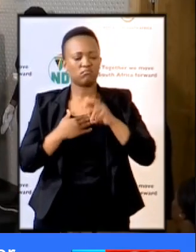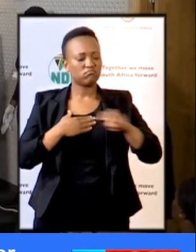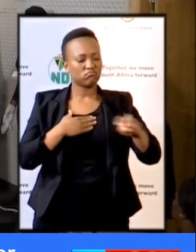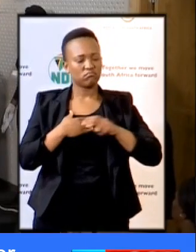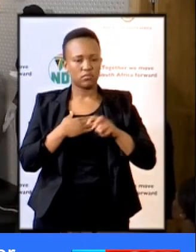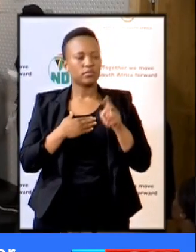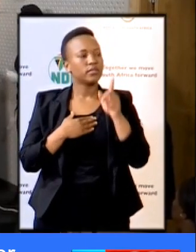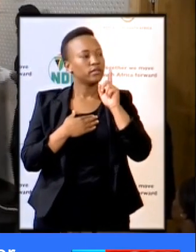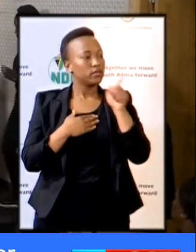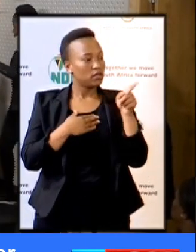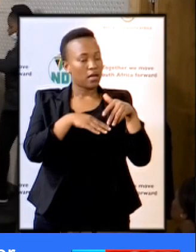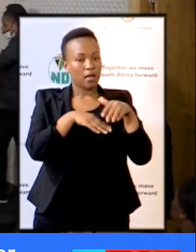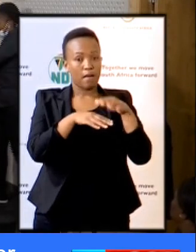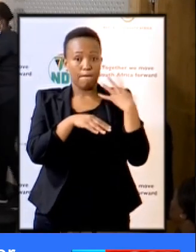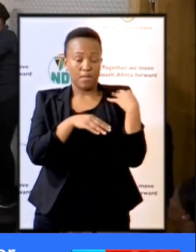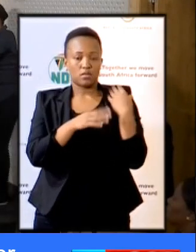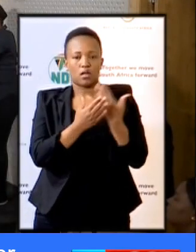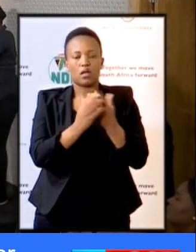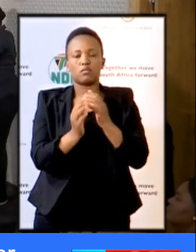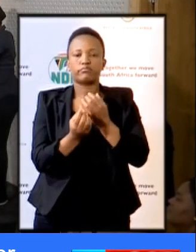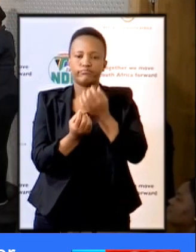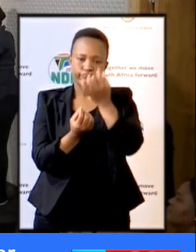it.